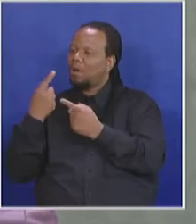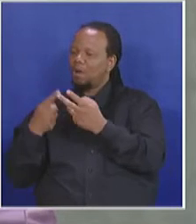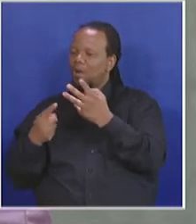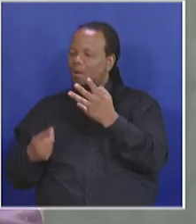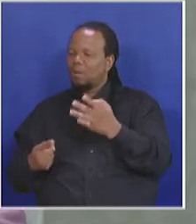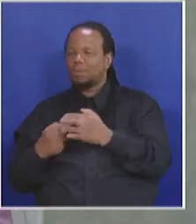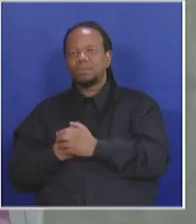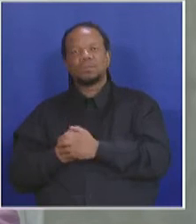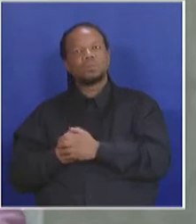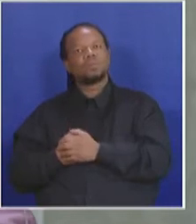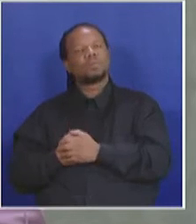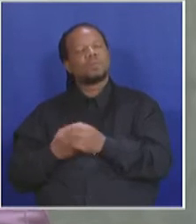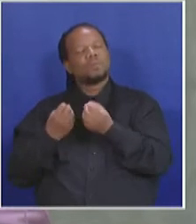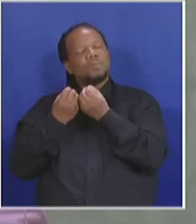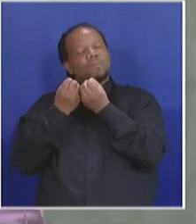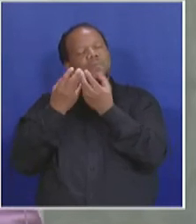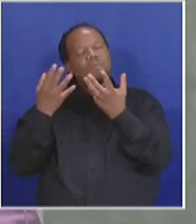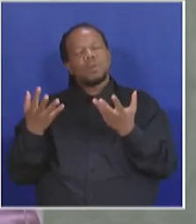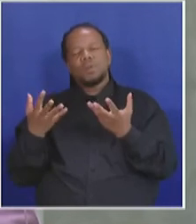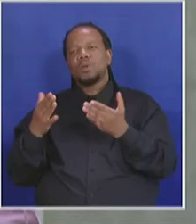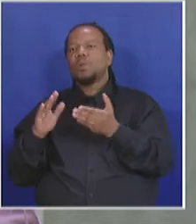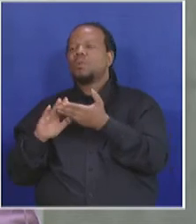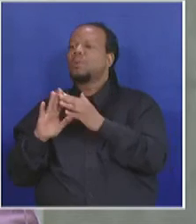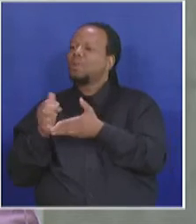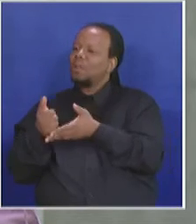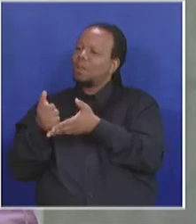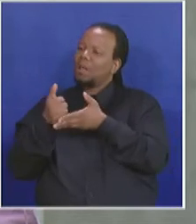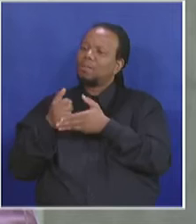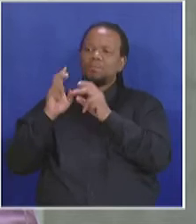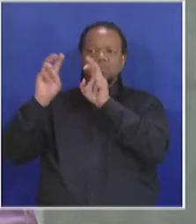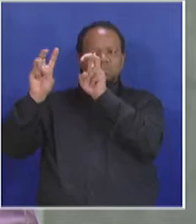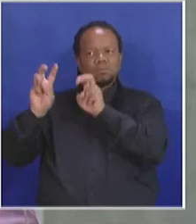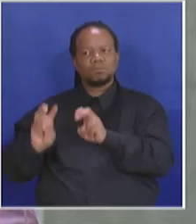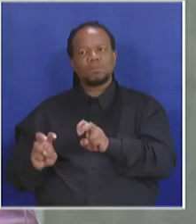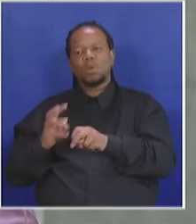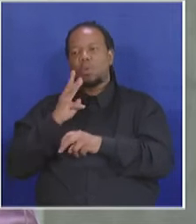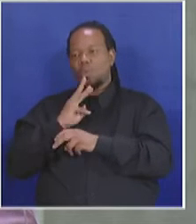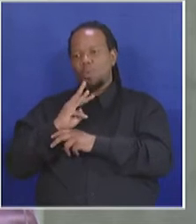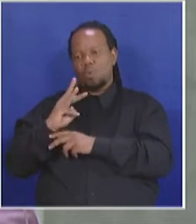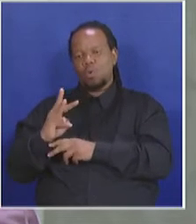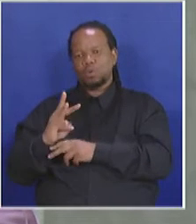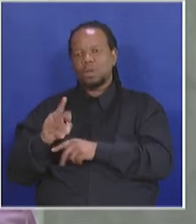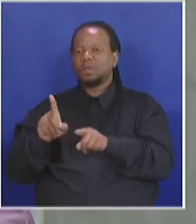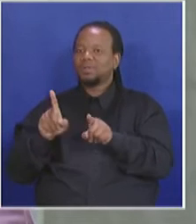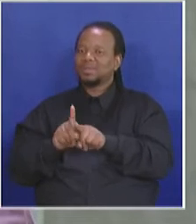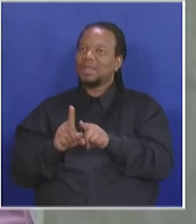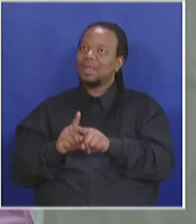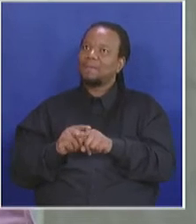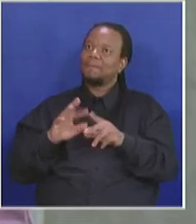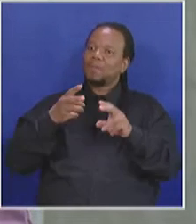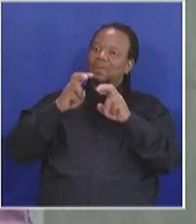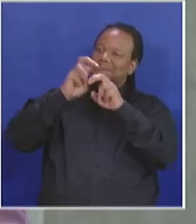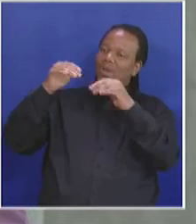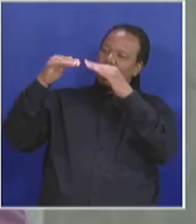Many of the communities requested the delegation to assist with water and electricity supply as well as provision to housing. The community hall has